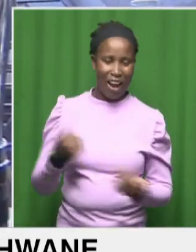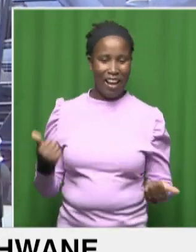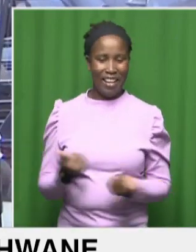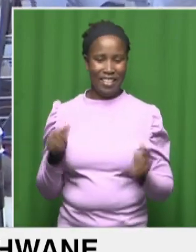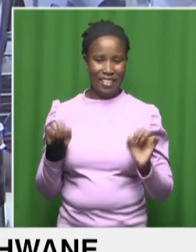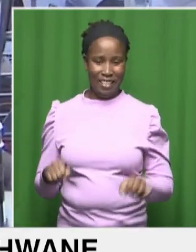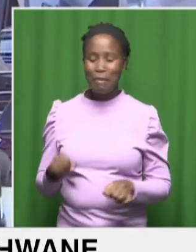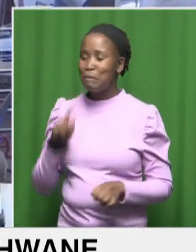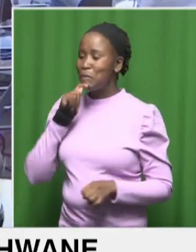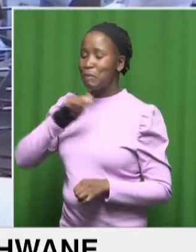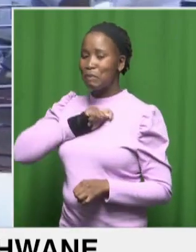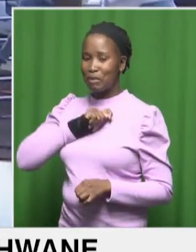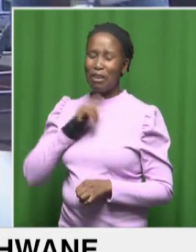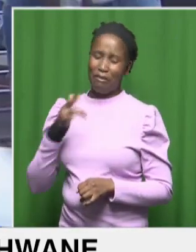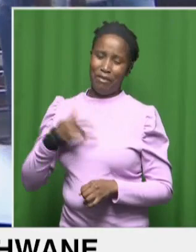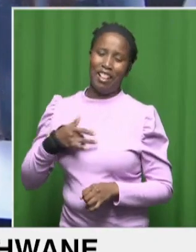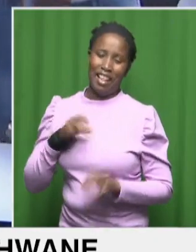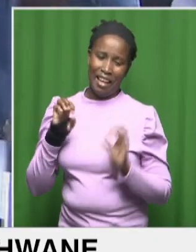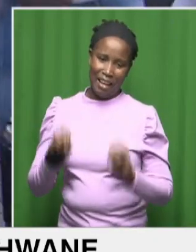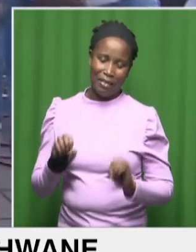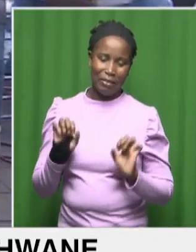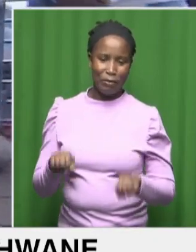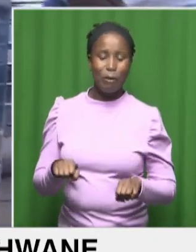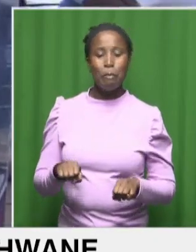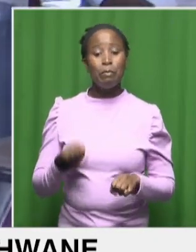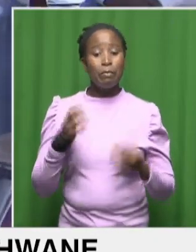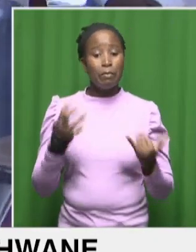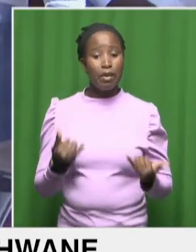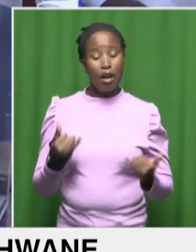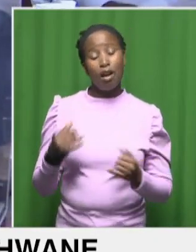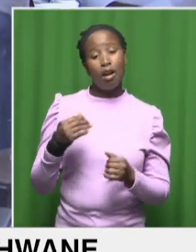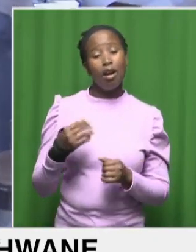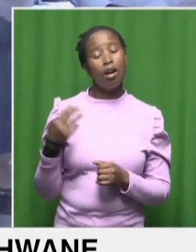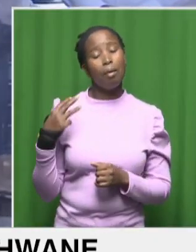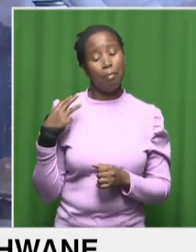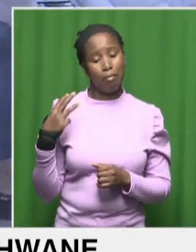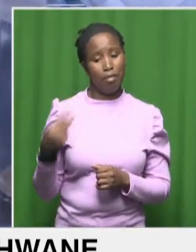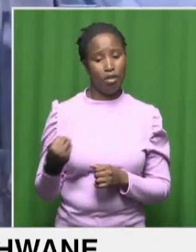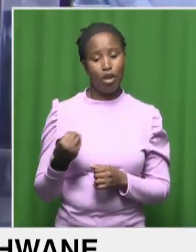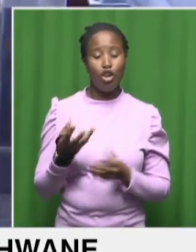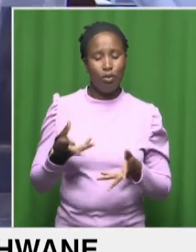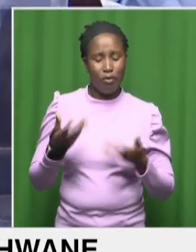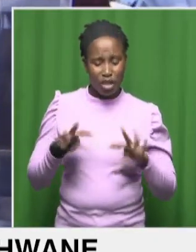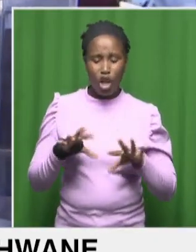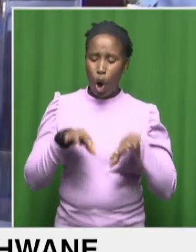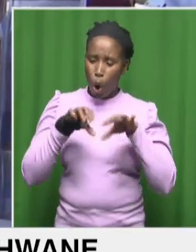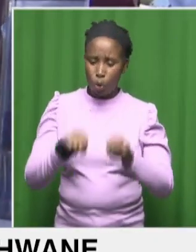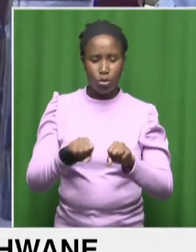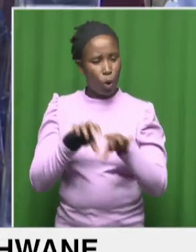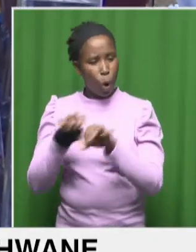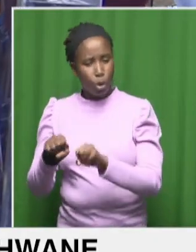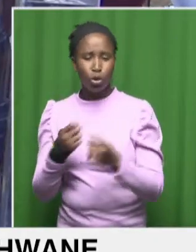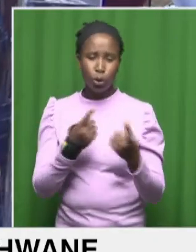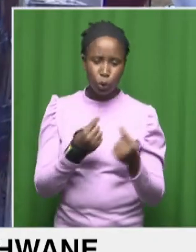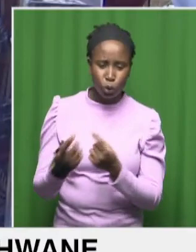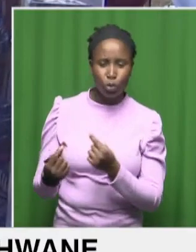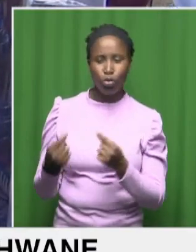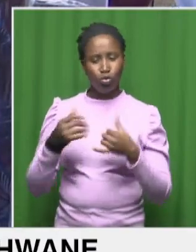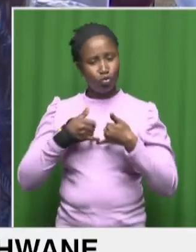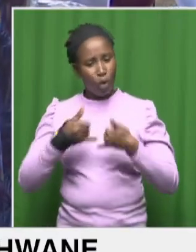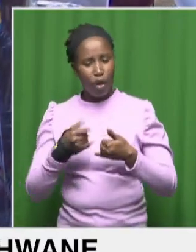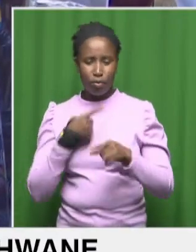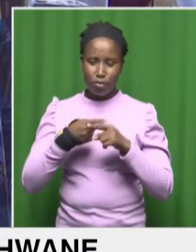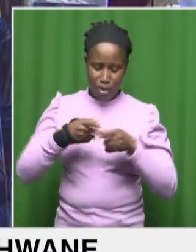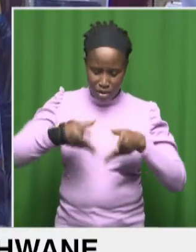it. Minister, Mayor Danny Tupane, I mean, you've been hosting, you've been having this particular trophy here. We